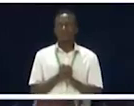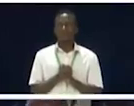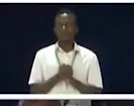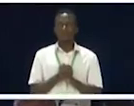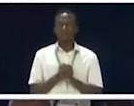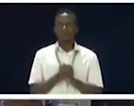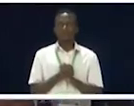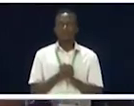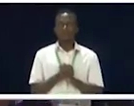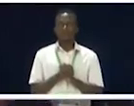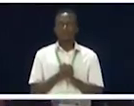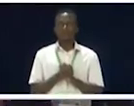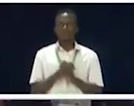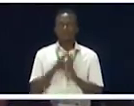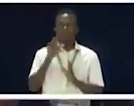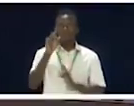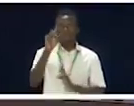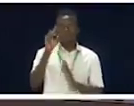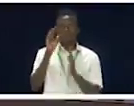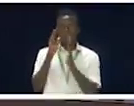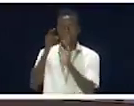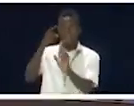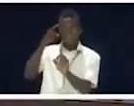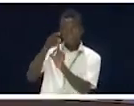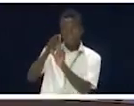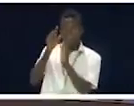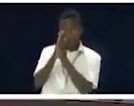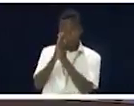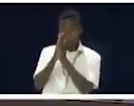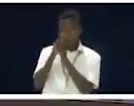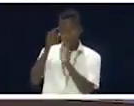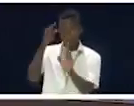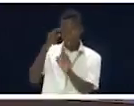We're just going to take one prayer point and we'll be done.